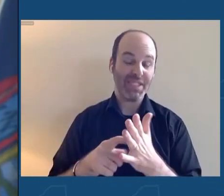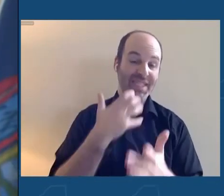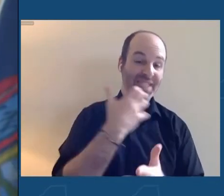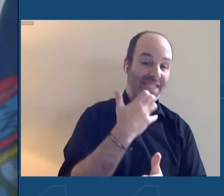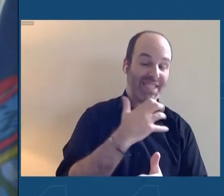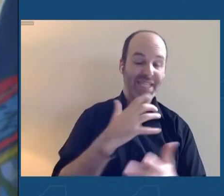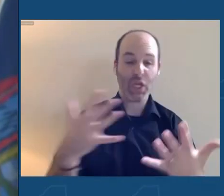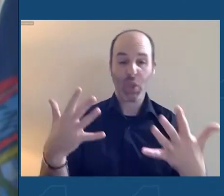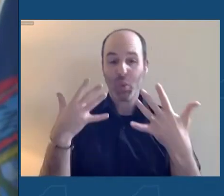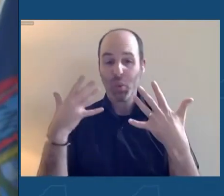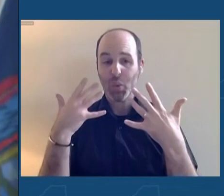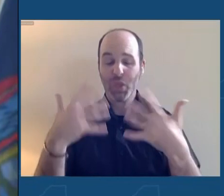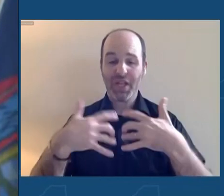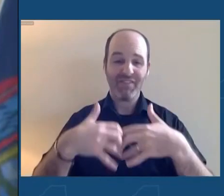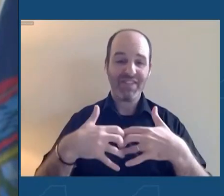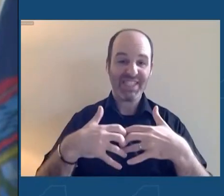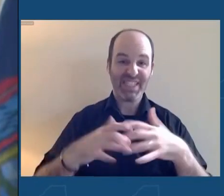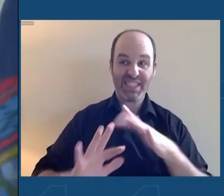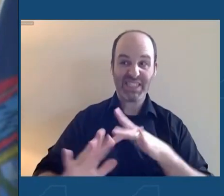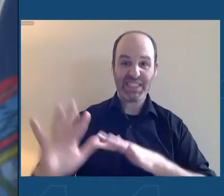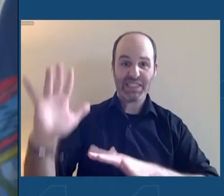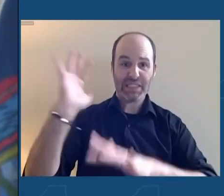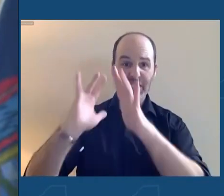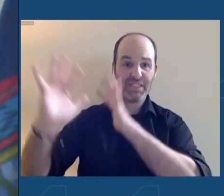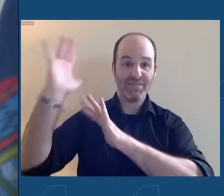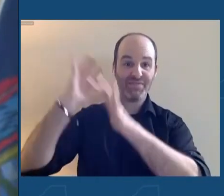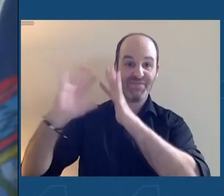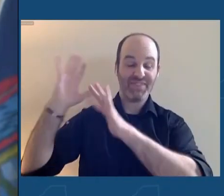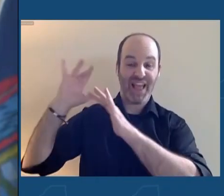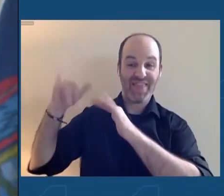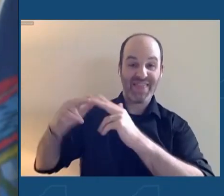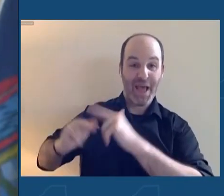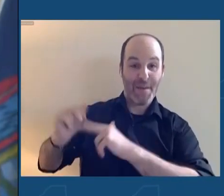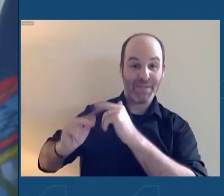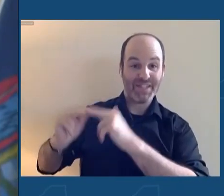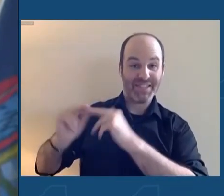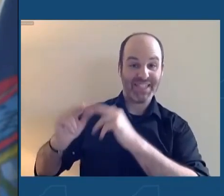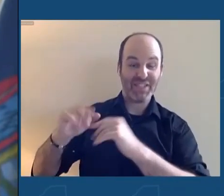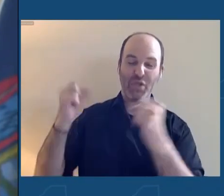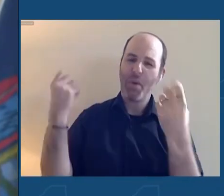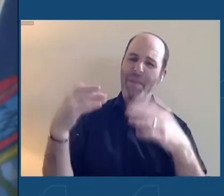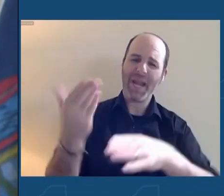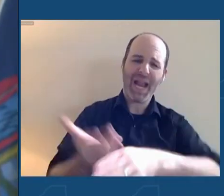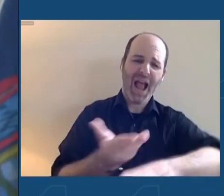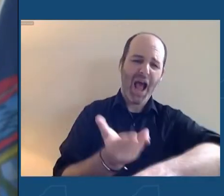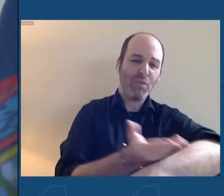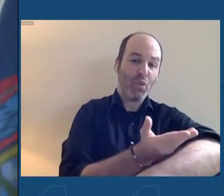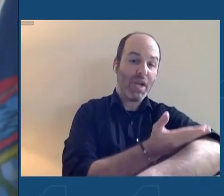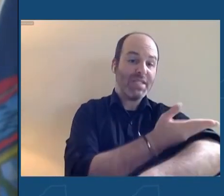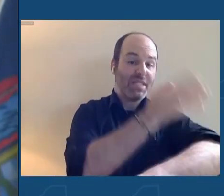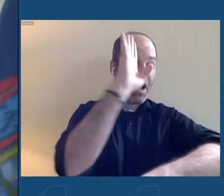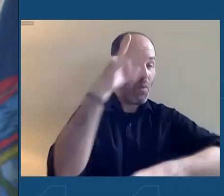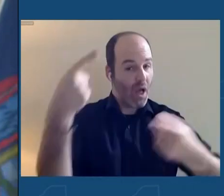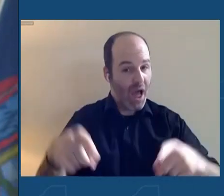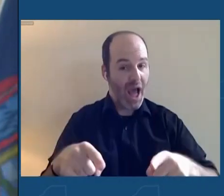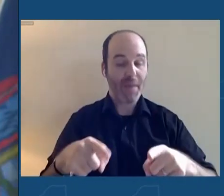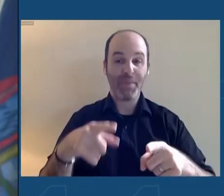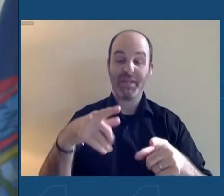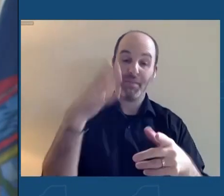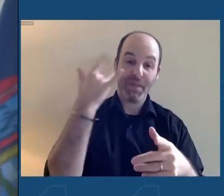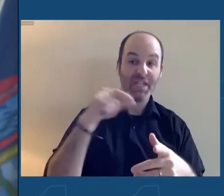facilities here go back to that '79 building. So there are a lot of upgrades that are going to take place as a result of this